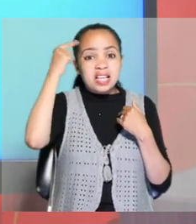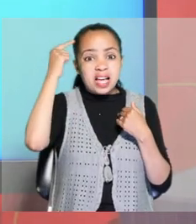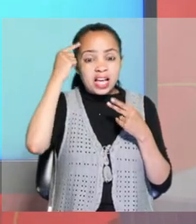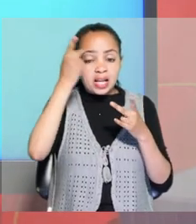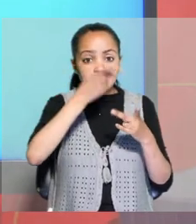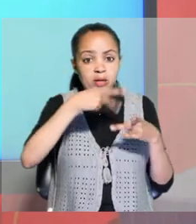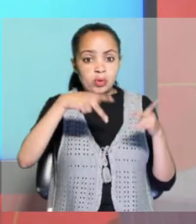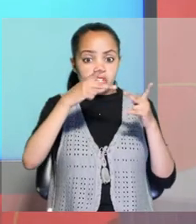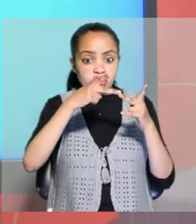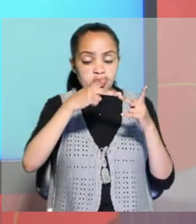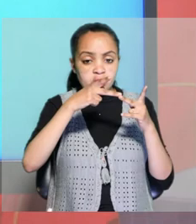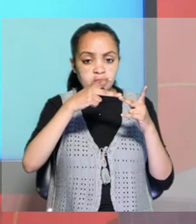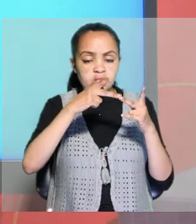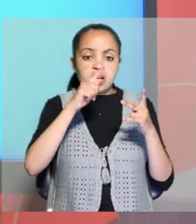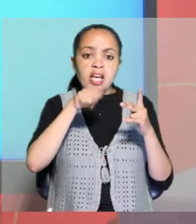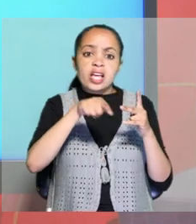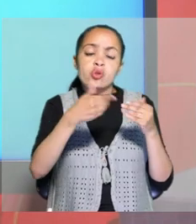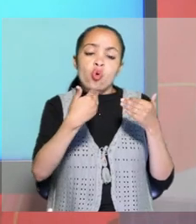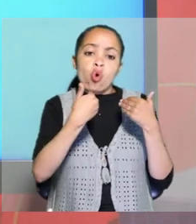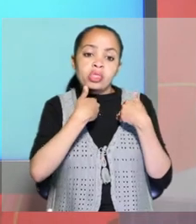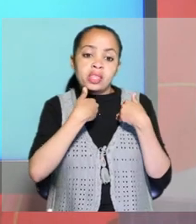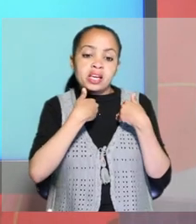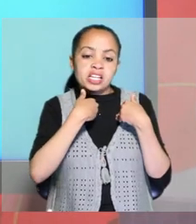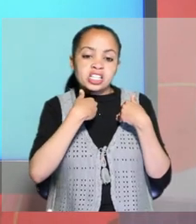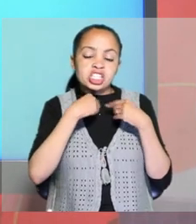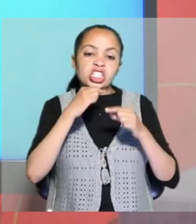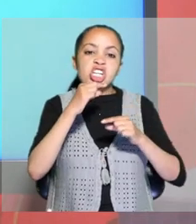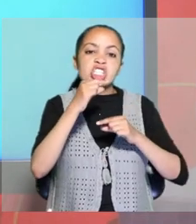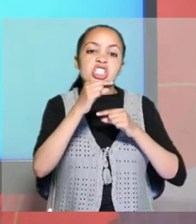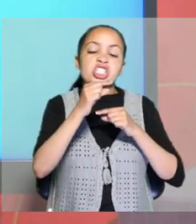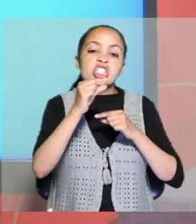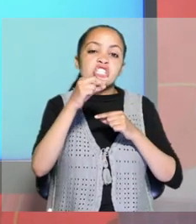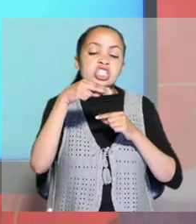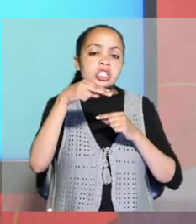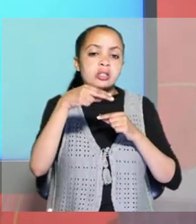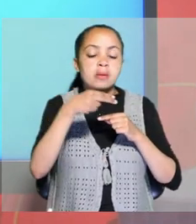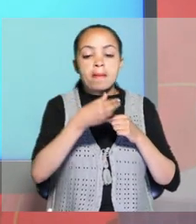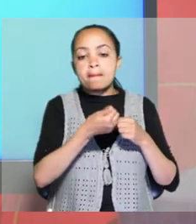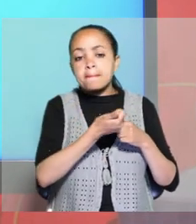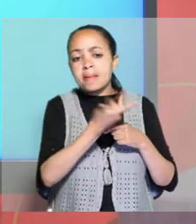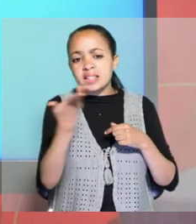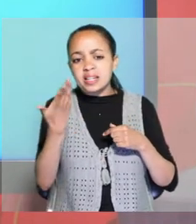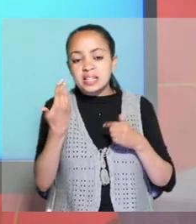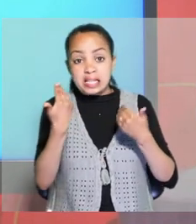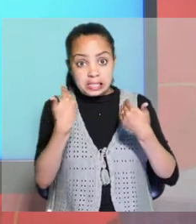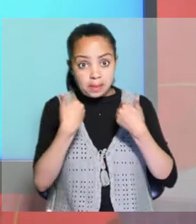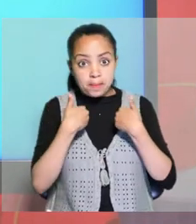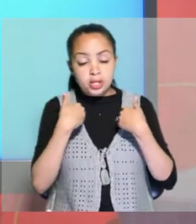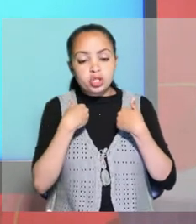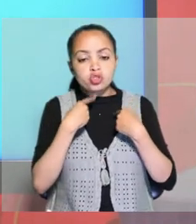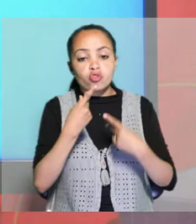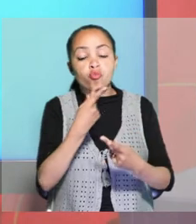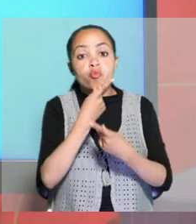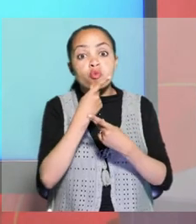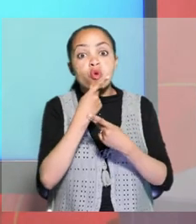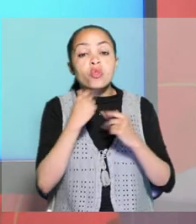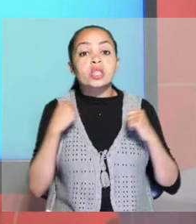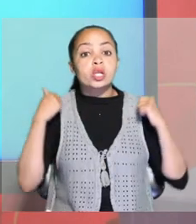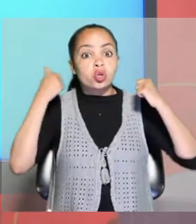region to contain genetic material, and again there is a presence of protein coat